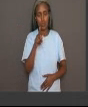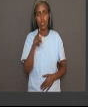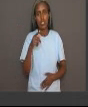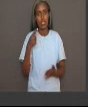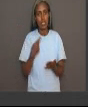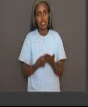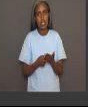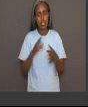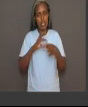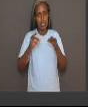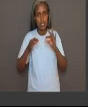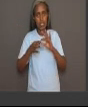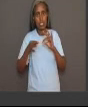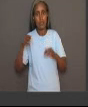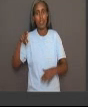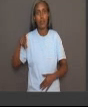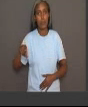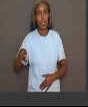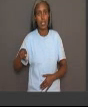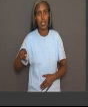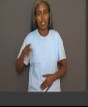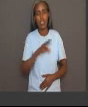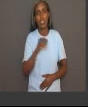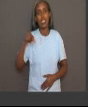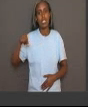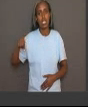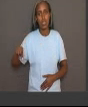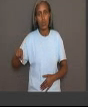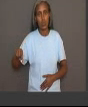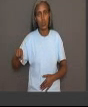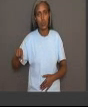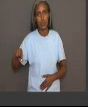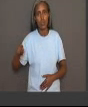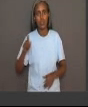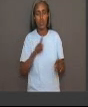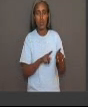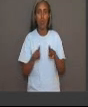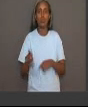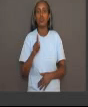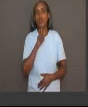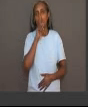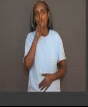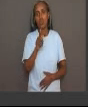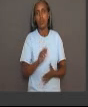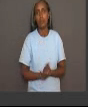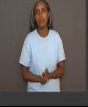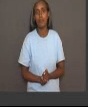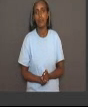the statement P and Q is also true.